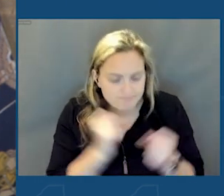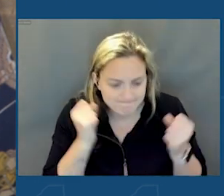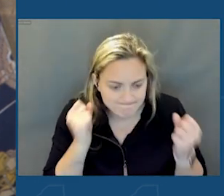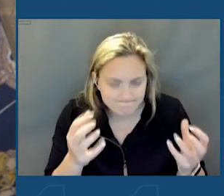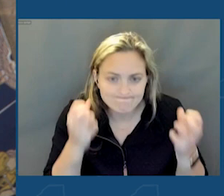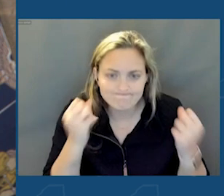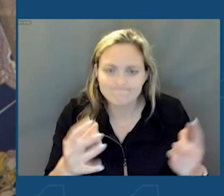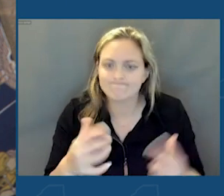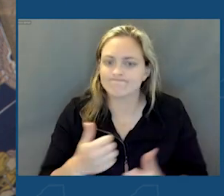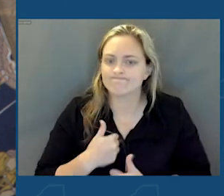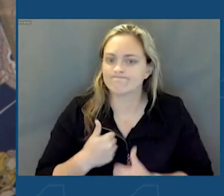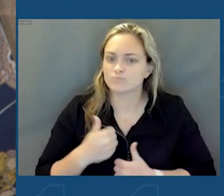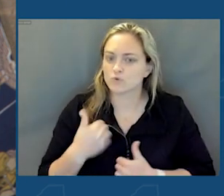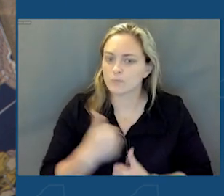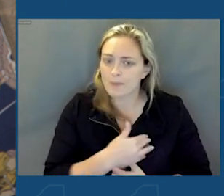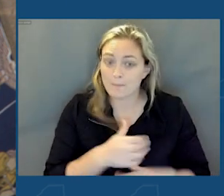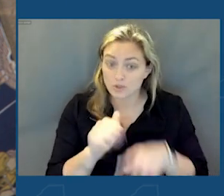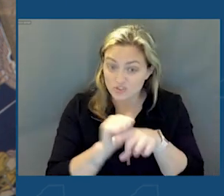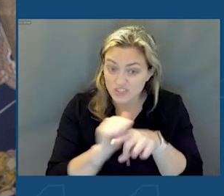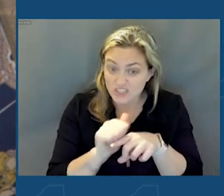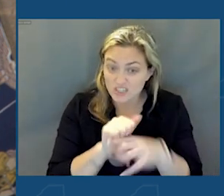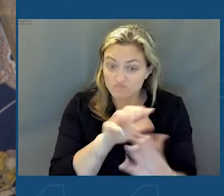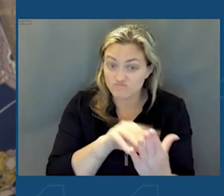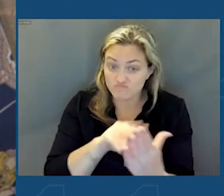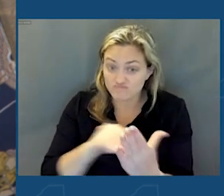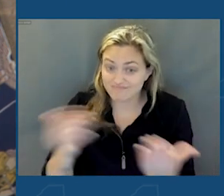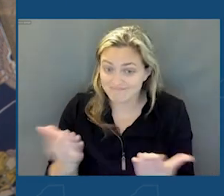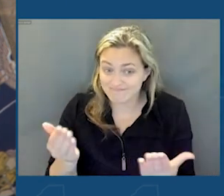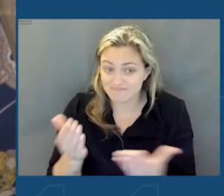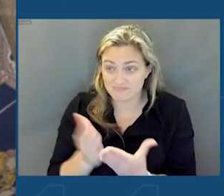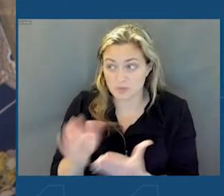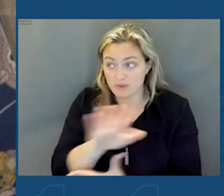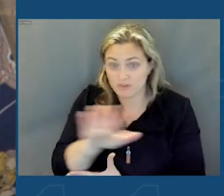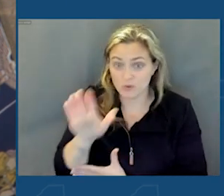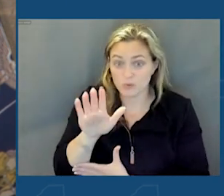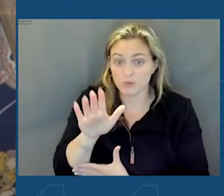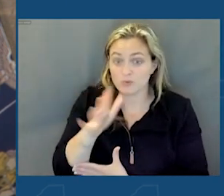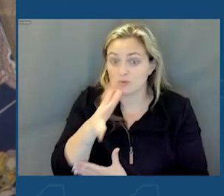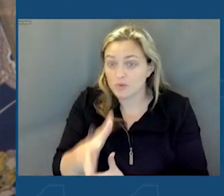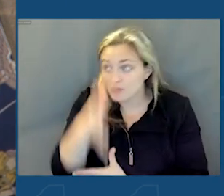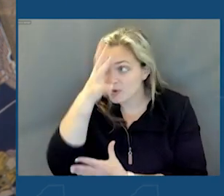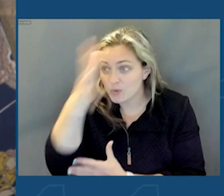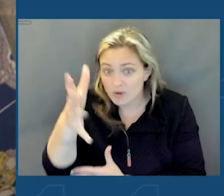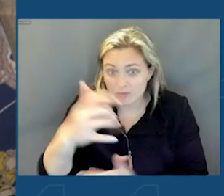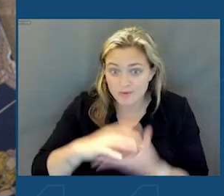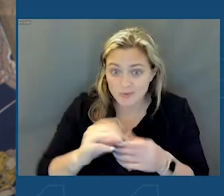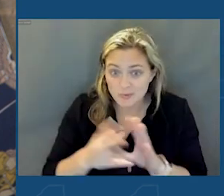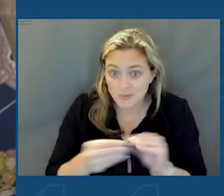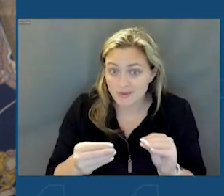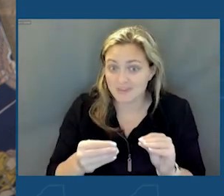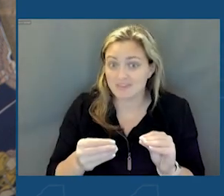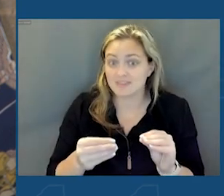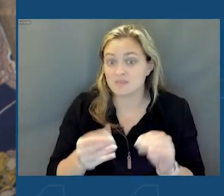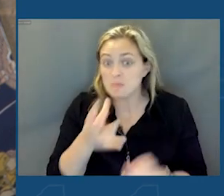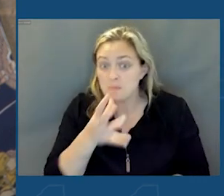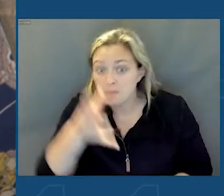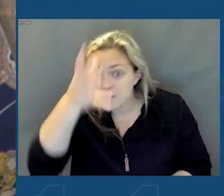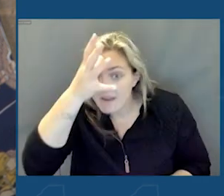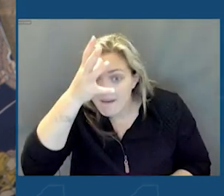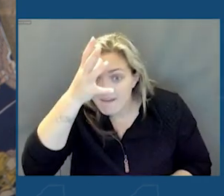service members trained right here. I'm sure some of your grandparents have stories, and even some of your parents have